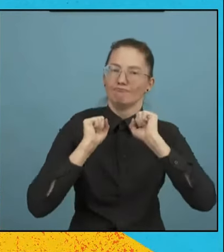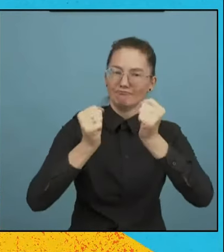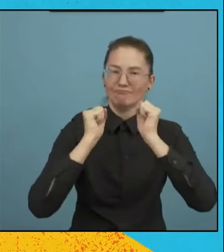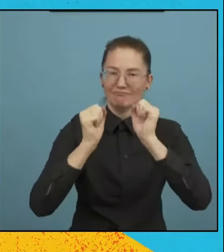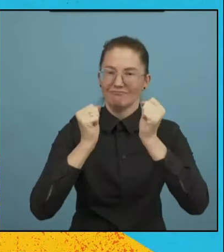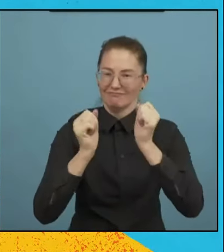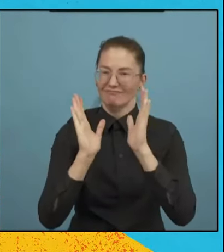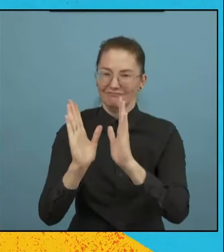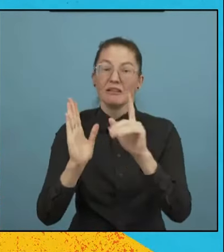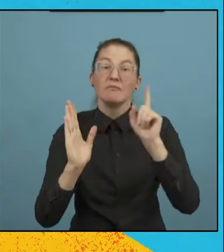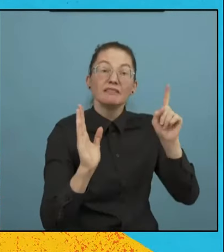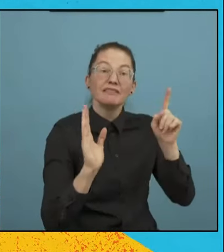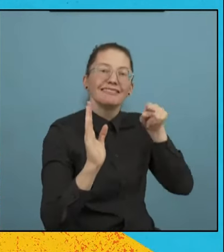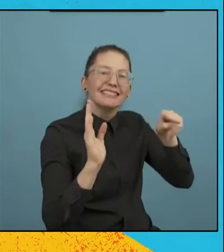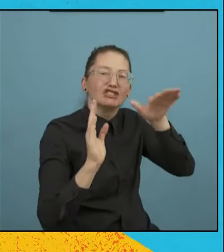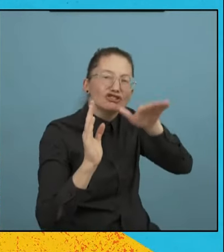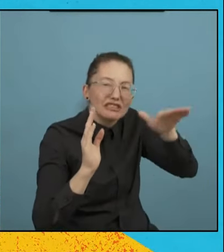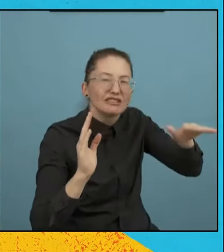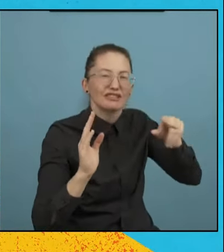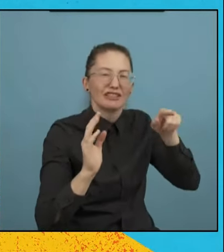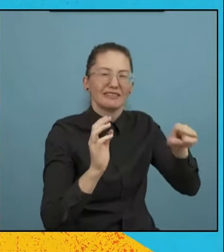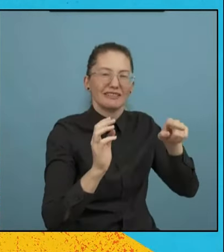Zambia, a child-led